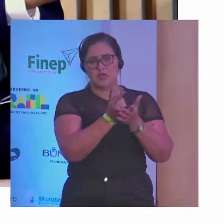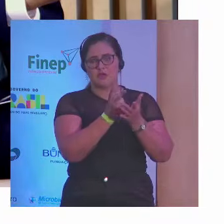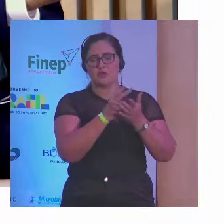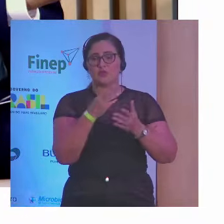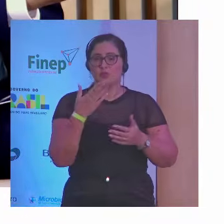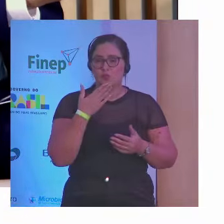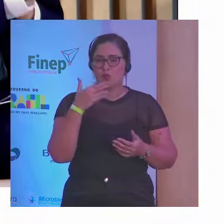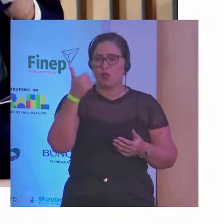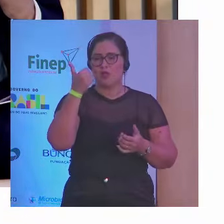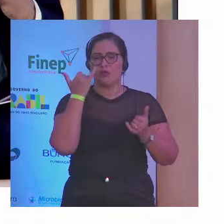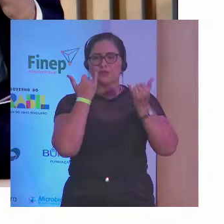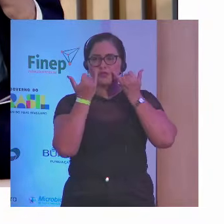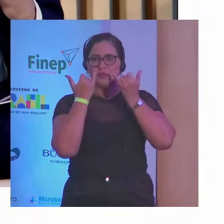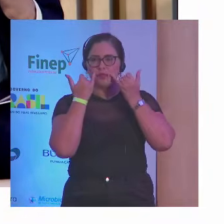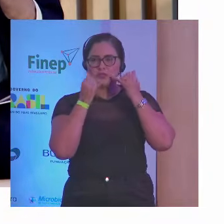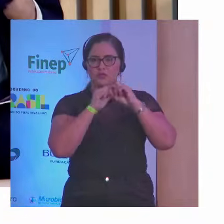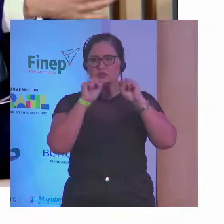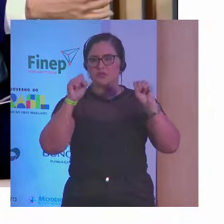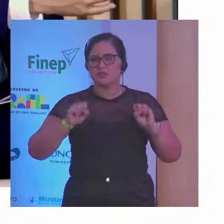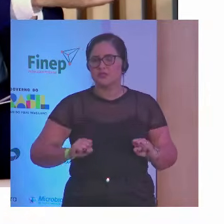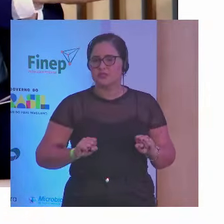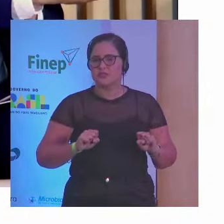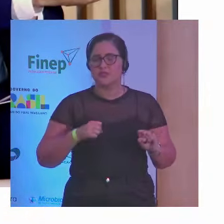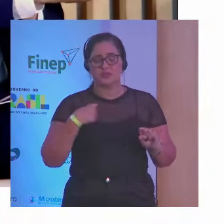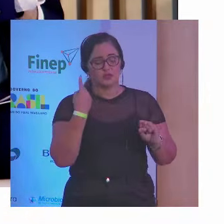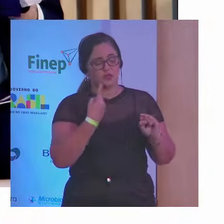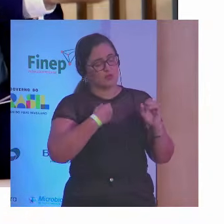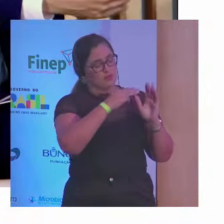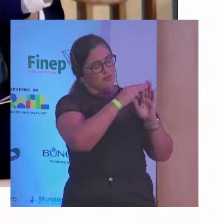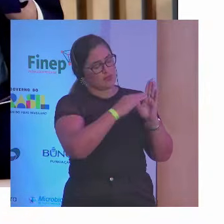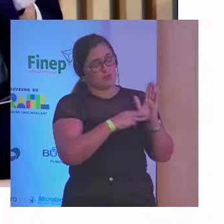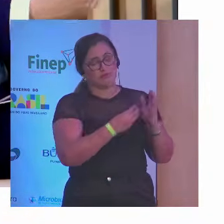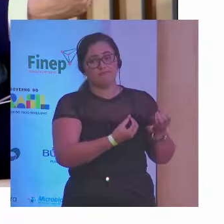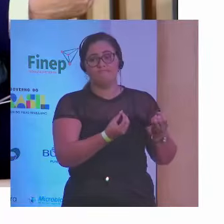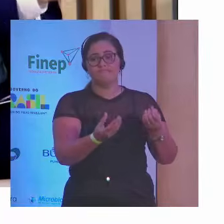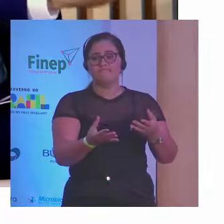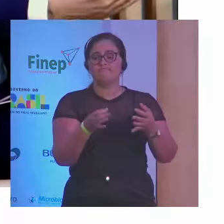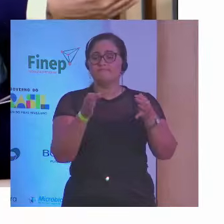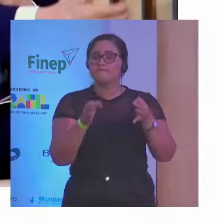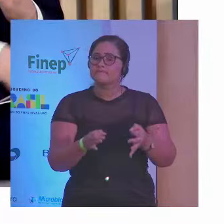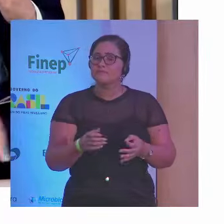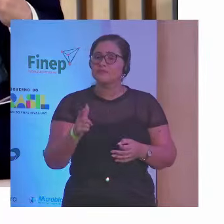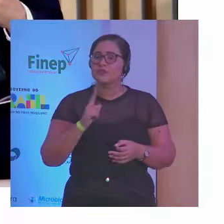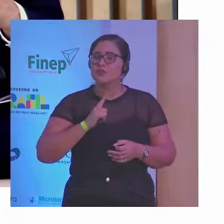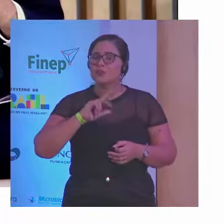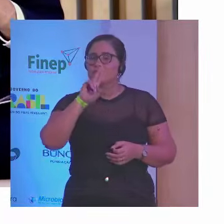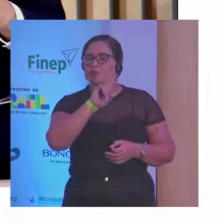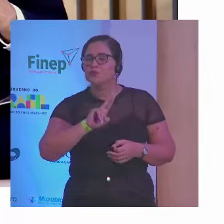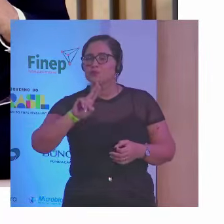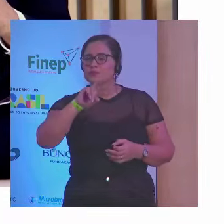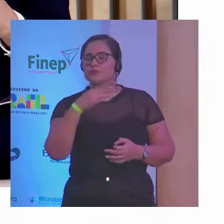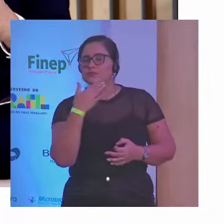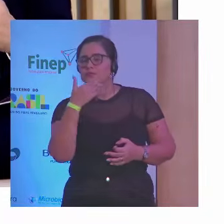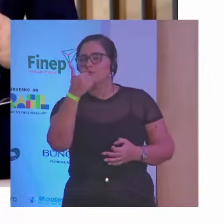that is, we have to be sure on that we are inviting the best scientists in this part.